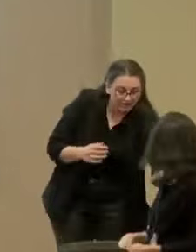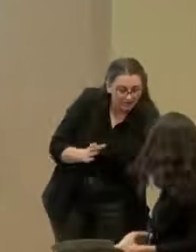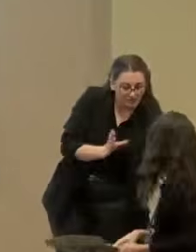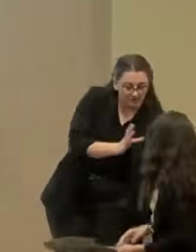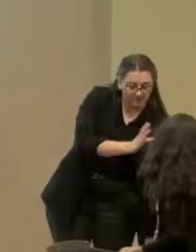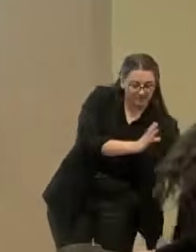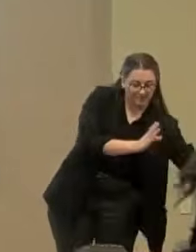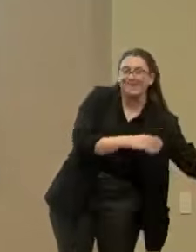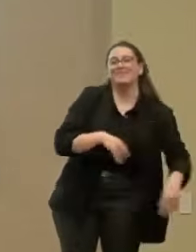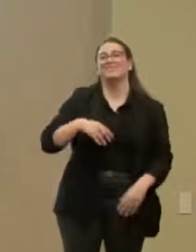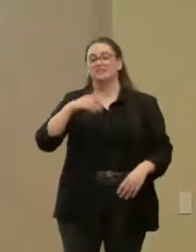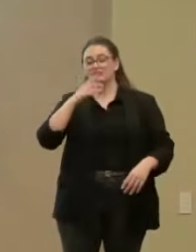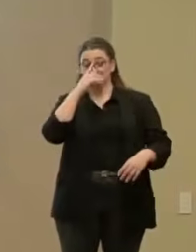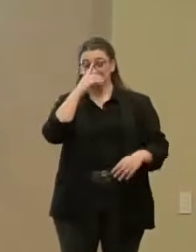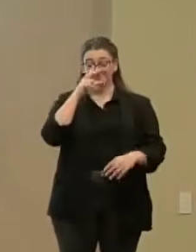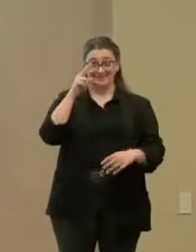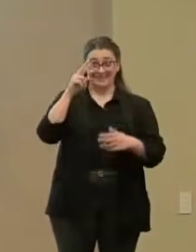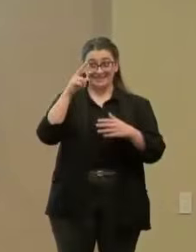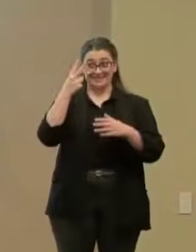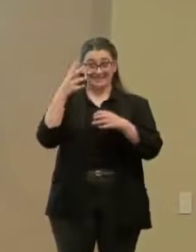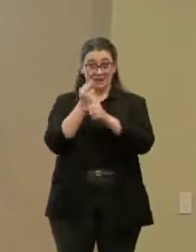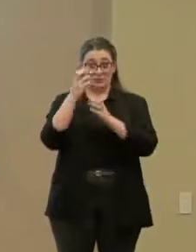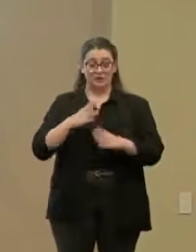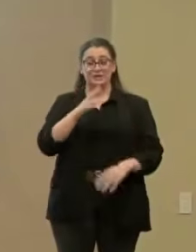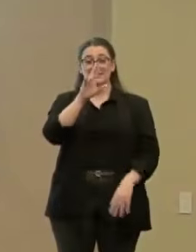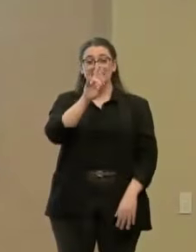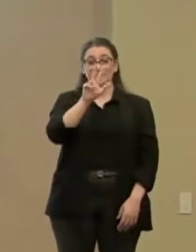them. All right. The second winner is